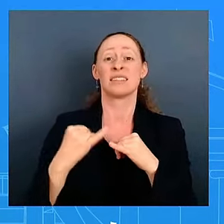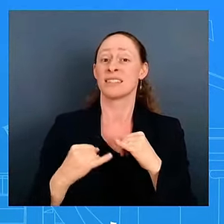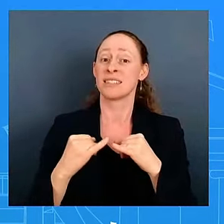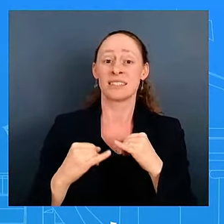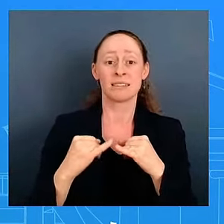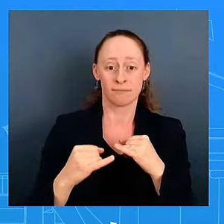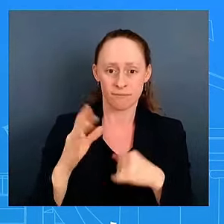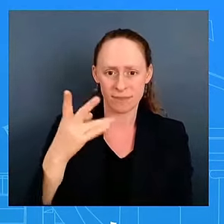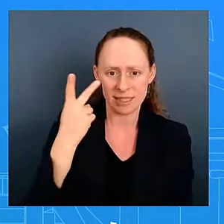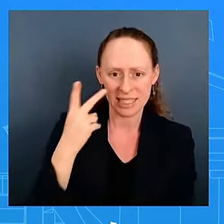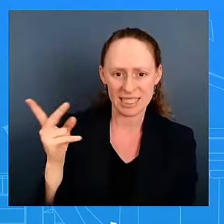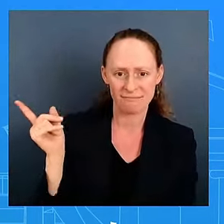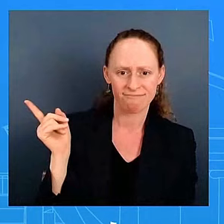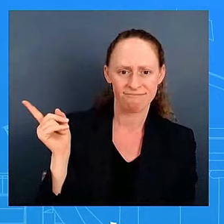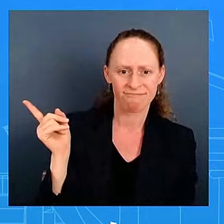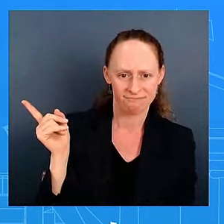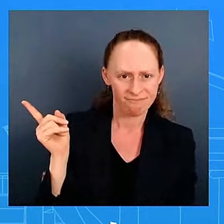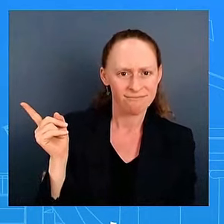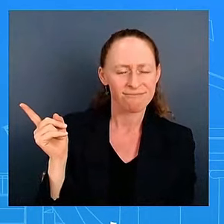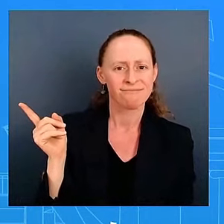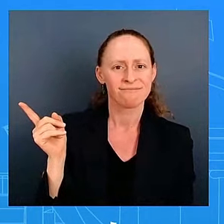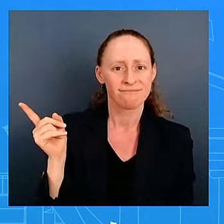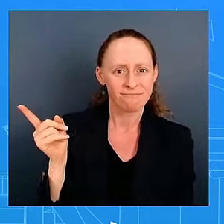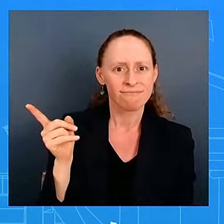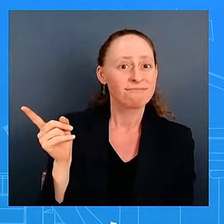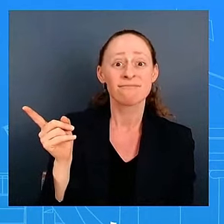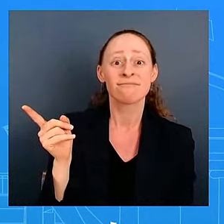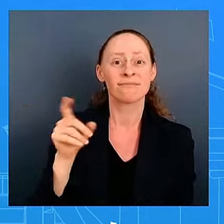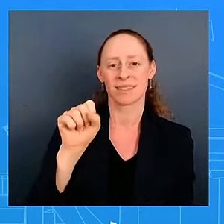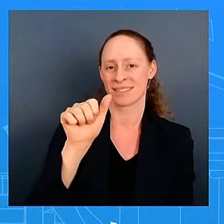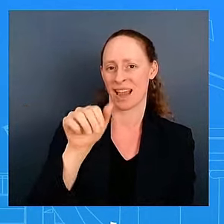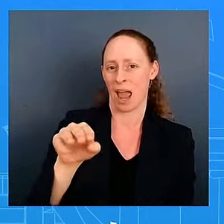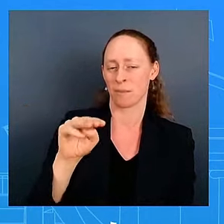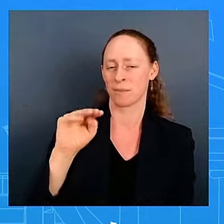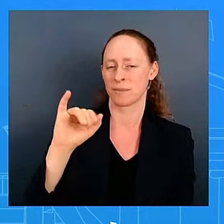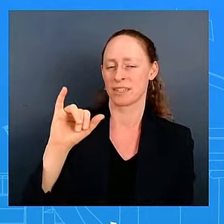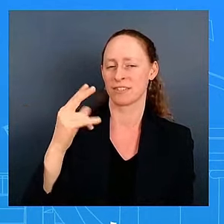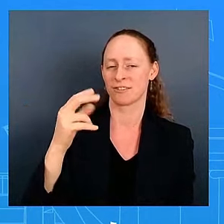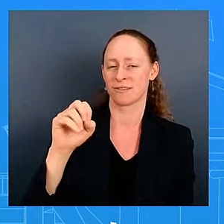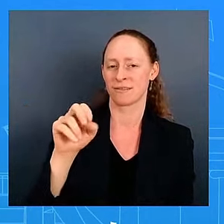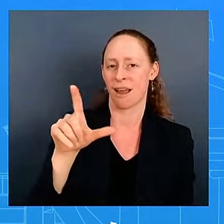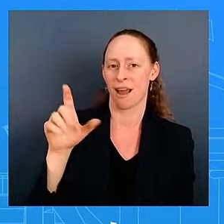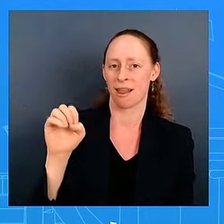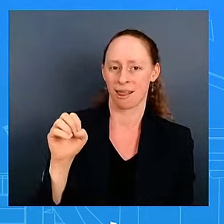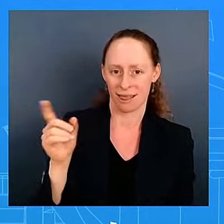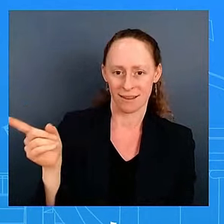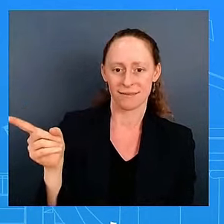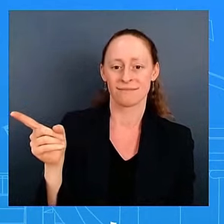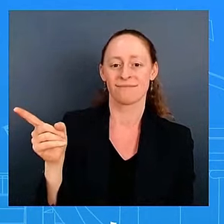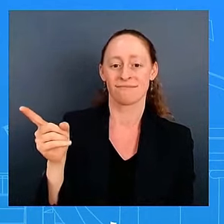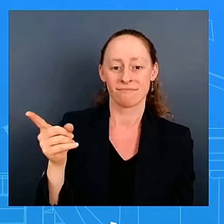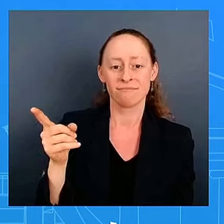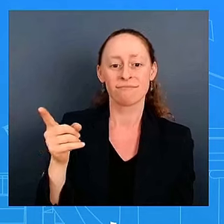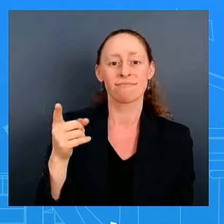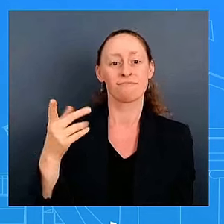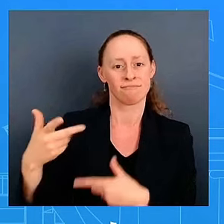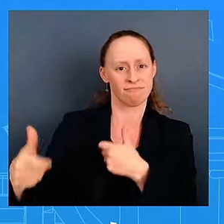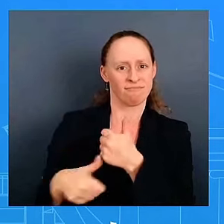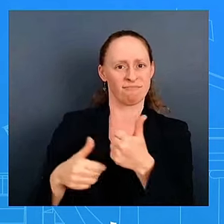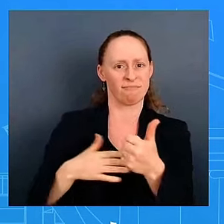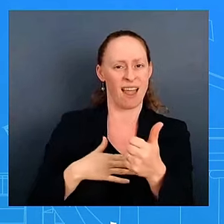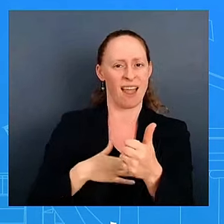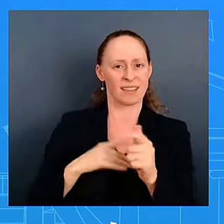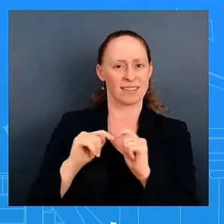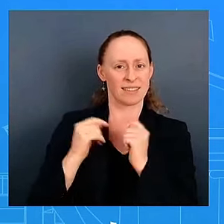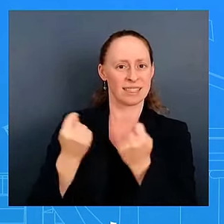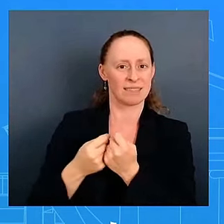as acting deputy press secretary for a good part of this year. We are sad that today is indeed his last